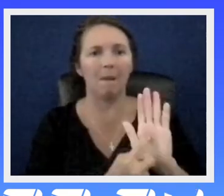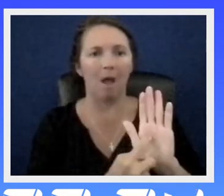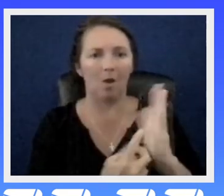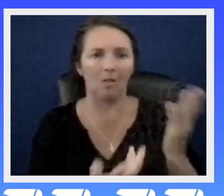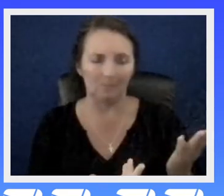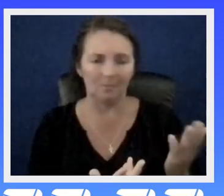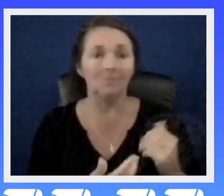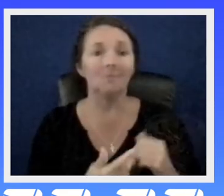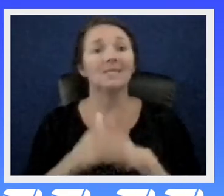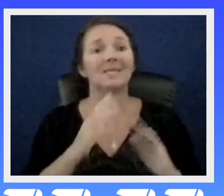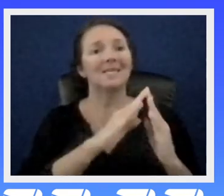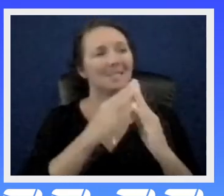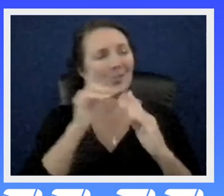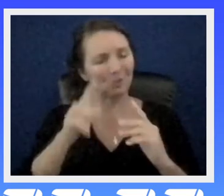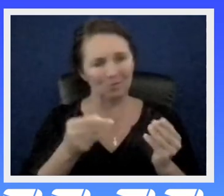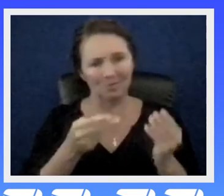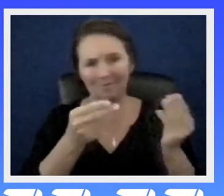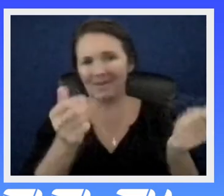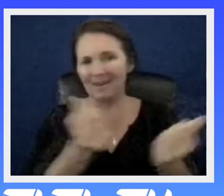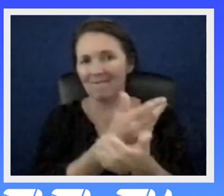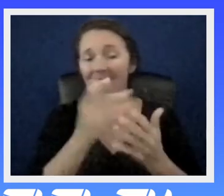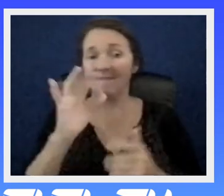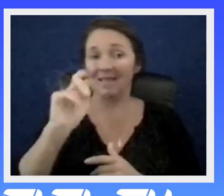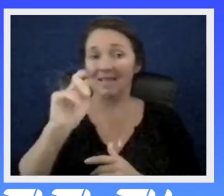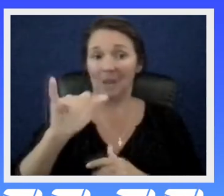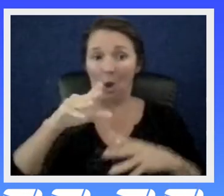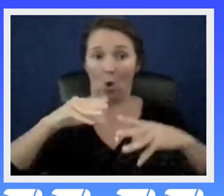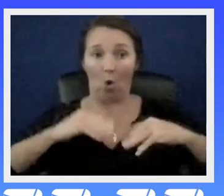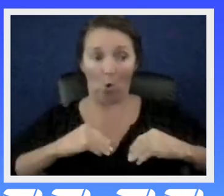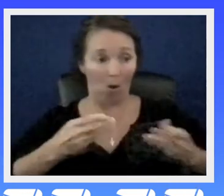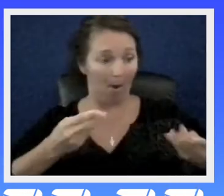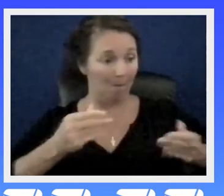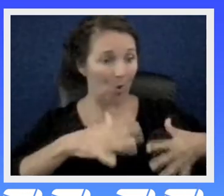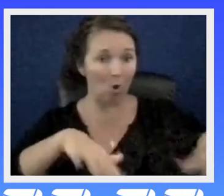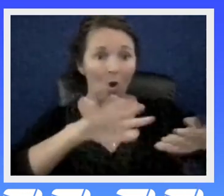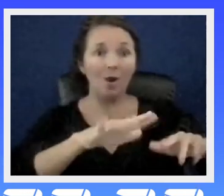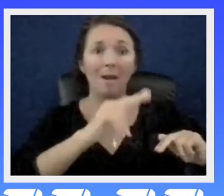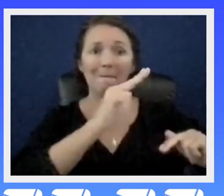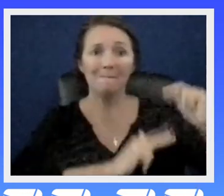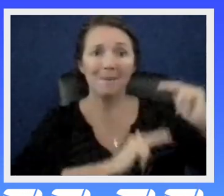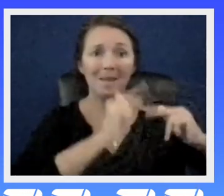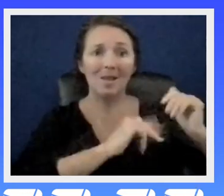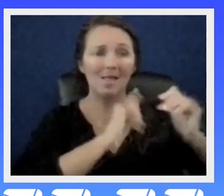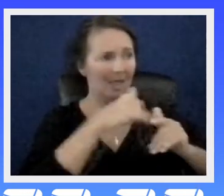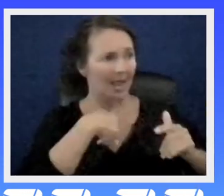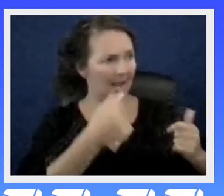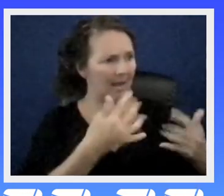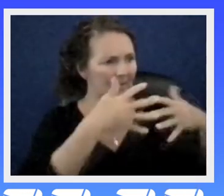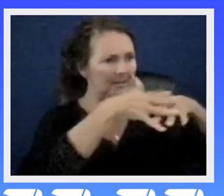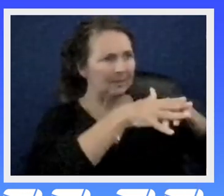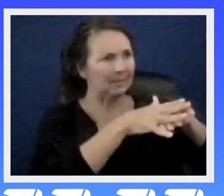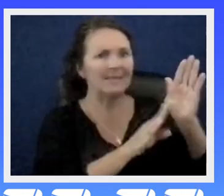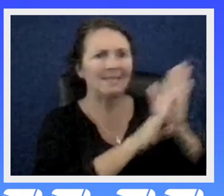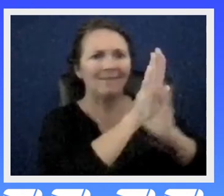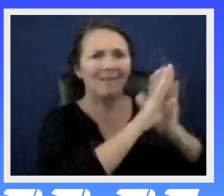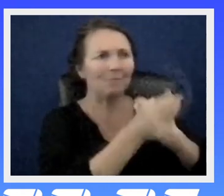leveraging every bit of city-owned property, municipal buildings, that we can integrate the redevelopment of housing, affordable